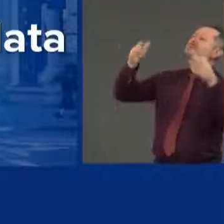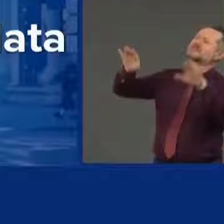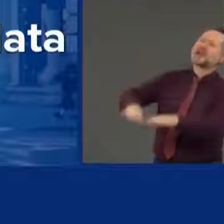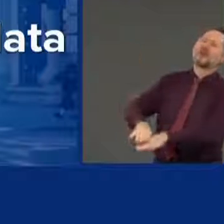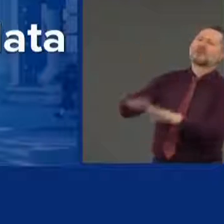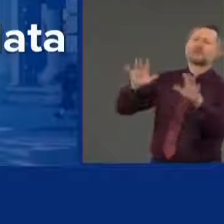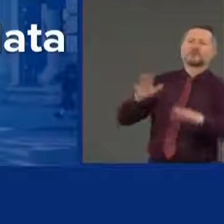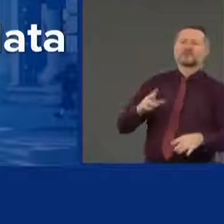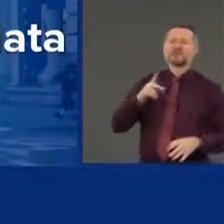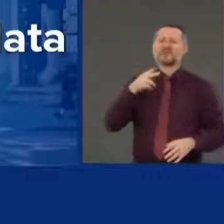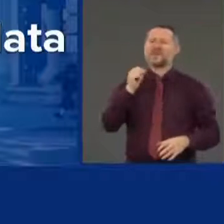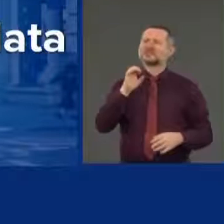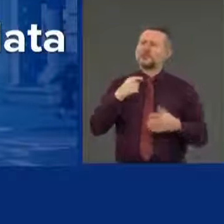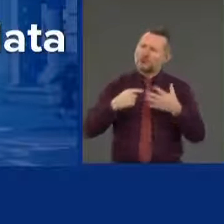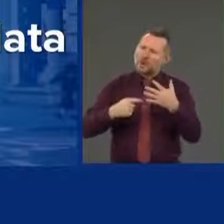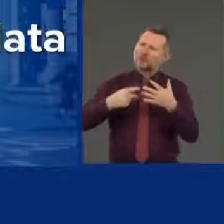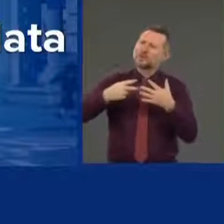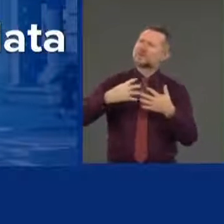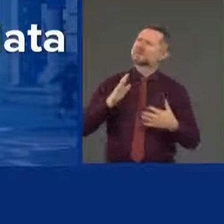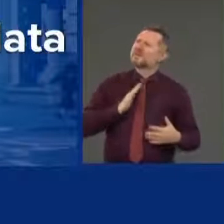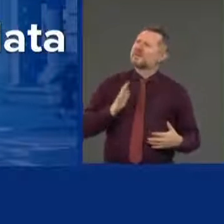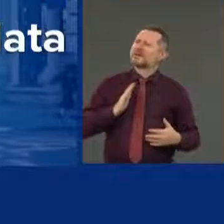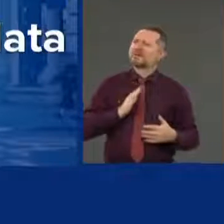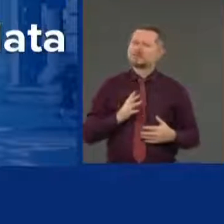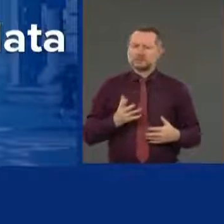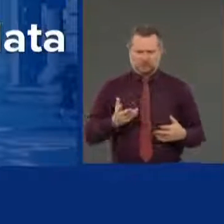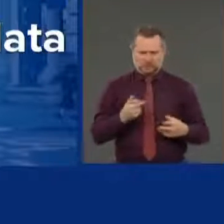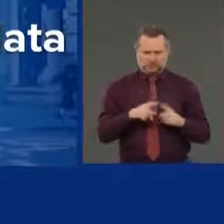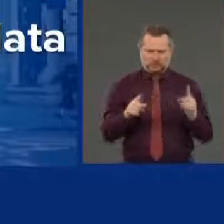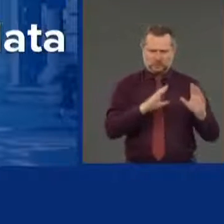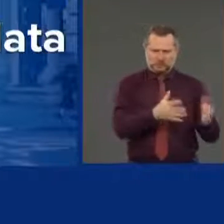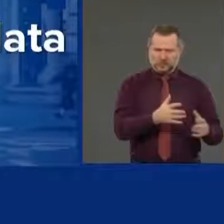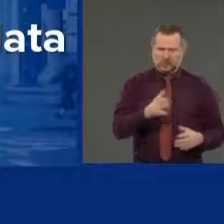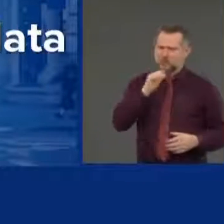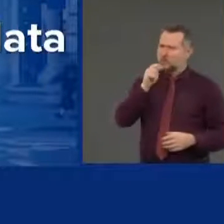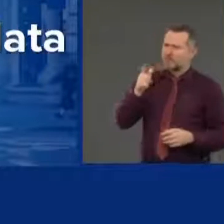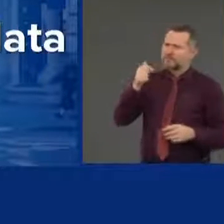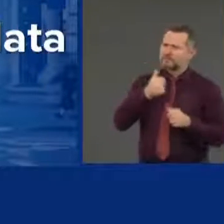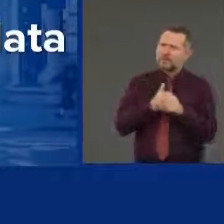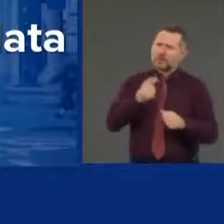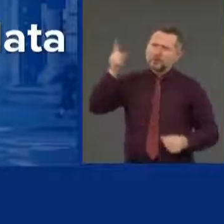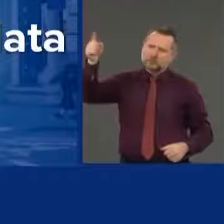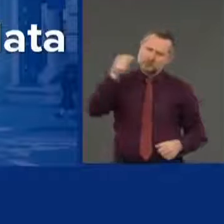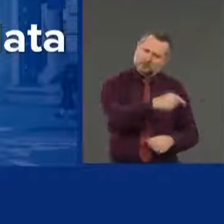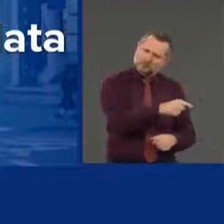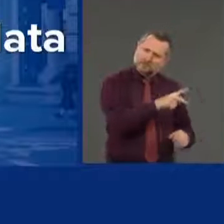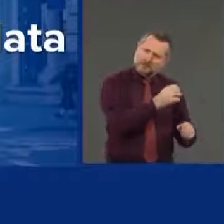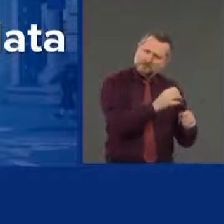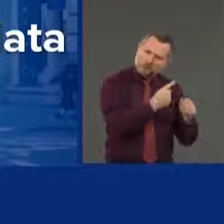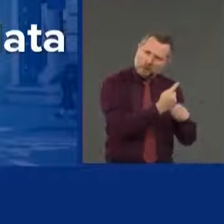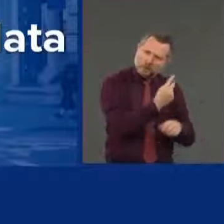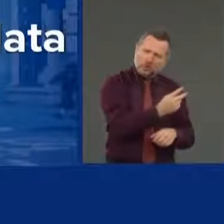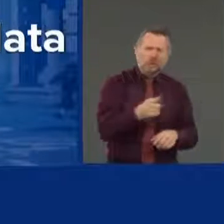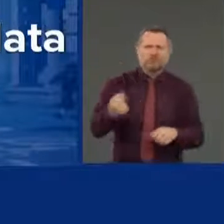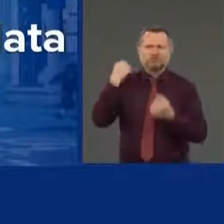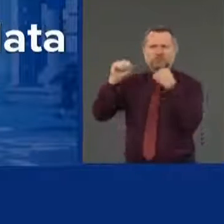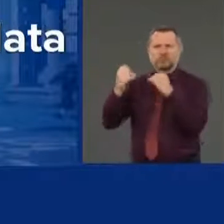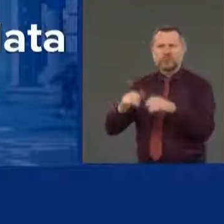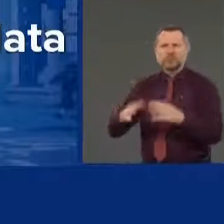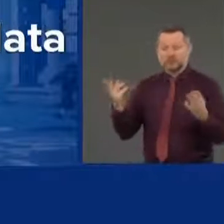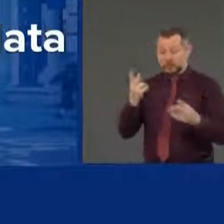phased reopening. And then you'd say, well, why don't you do a phased reopening? Aren't they right? But they were two very different